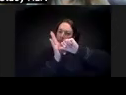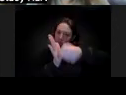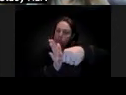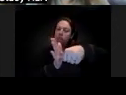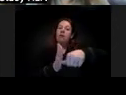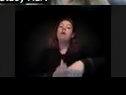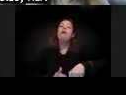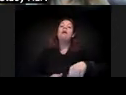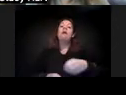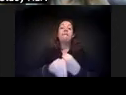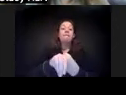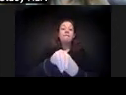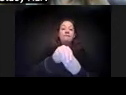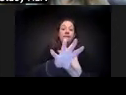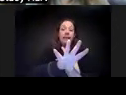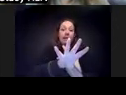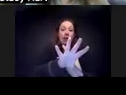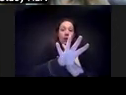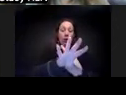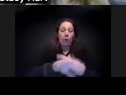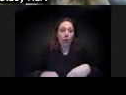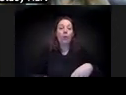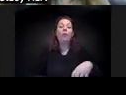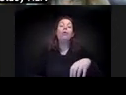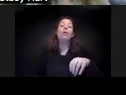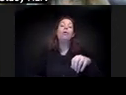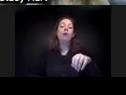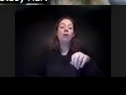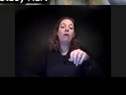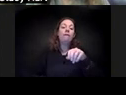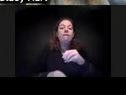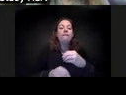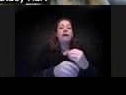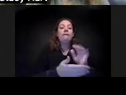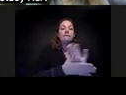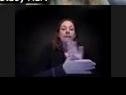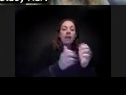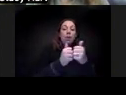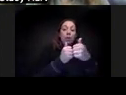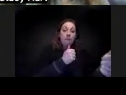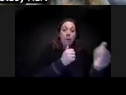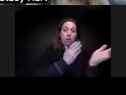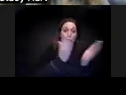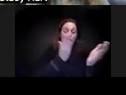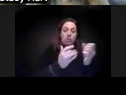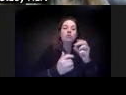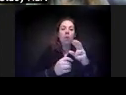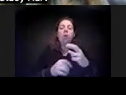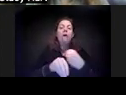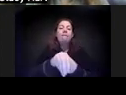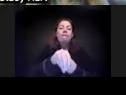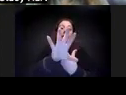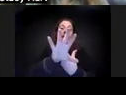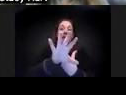remote services or video telecommunication, the video telecommunication